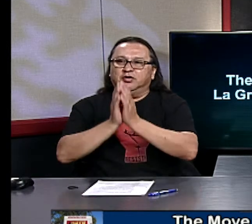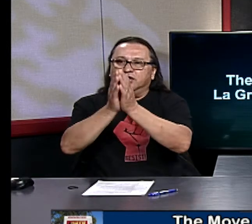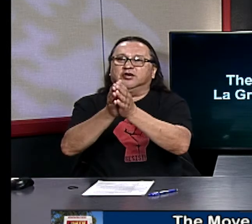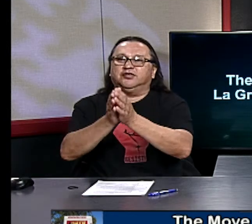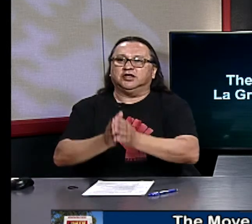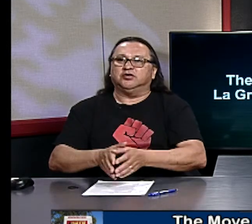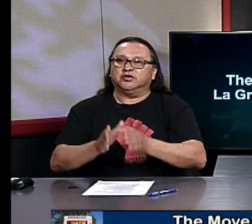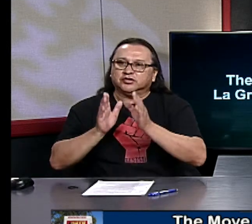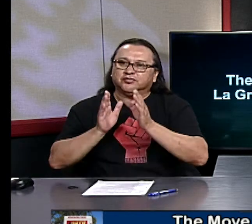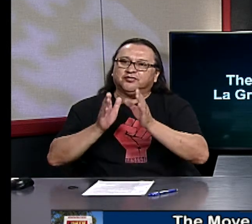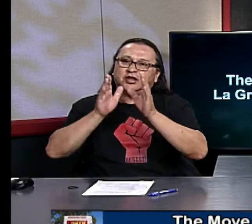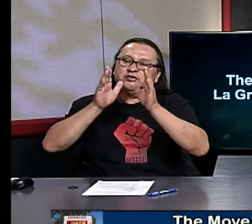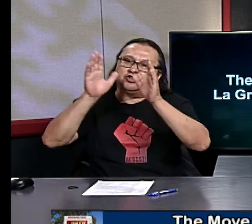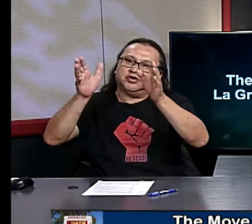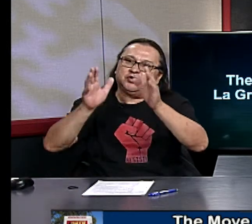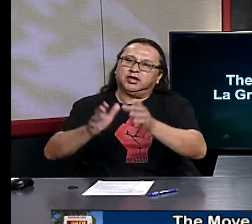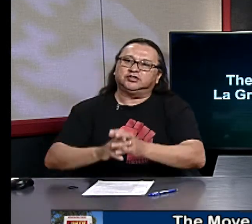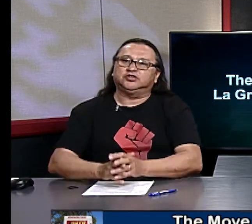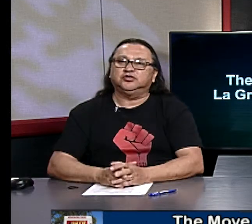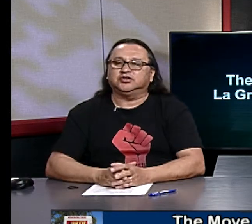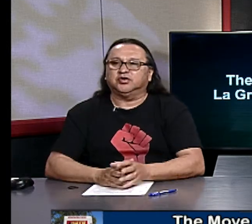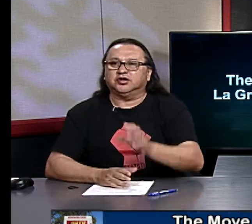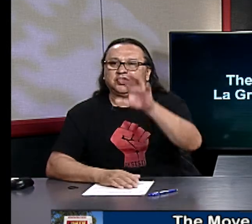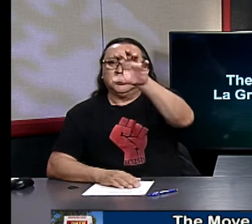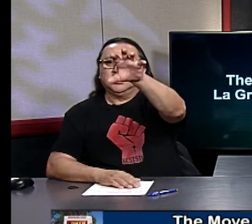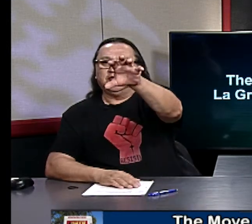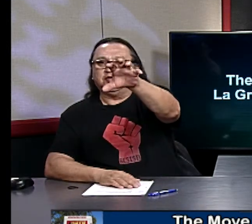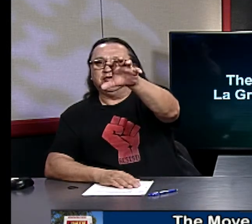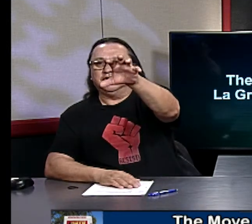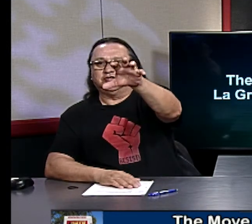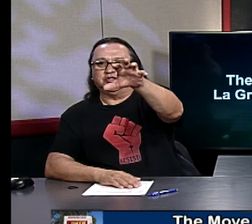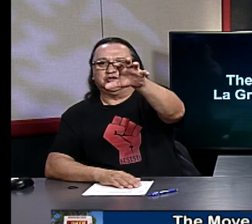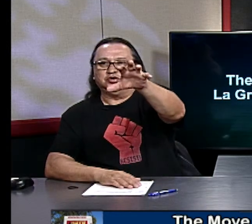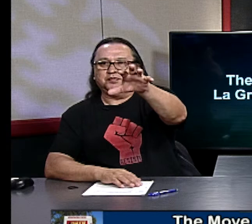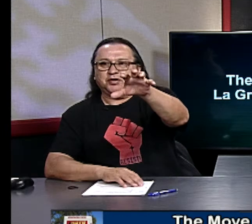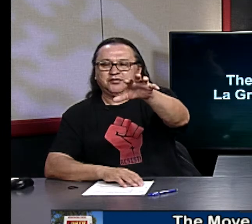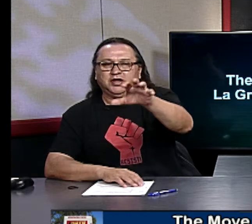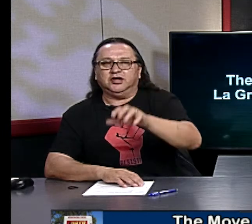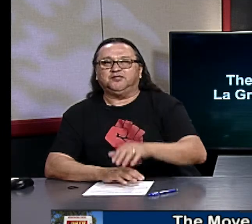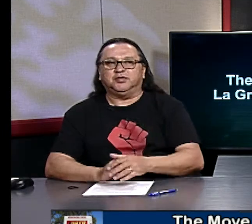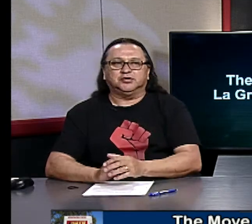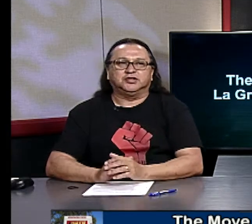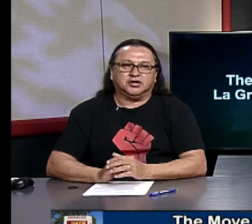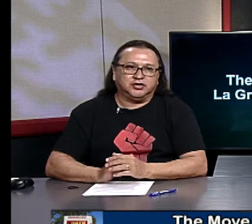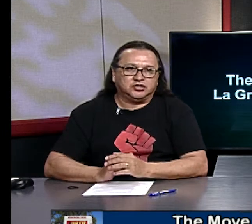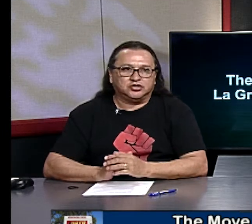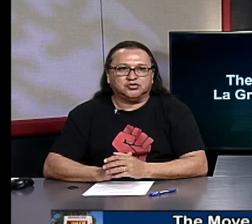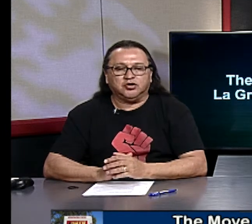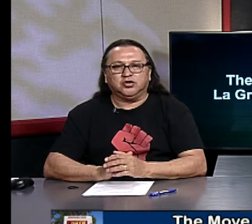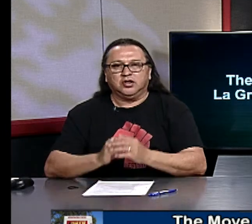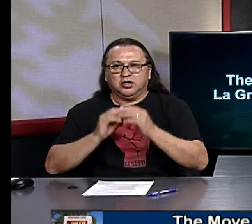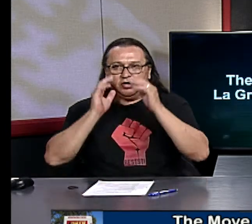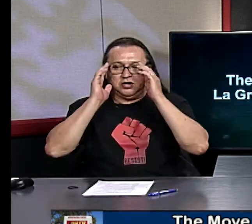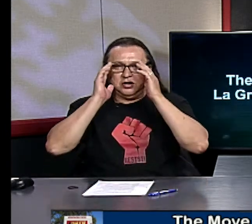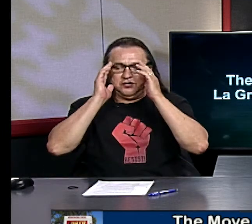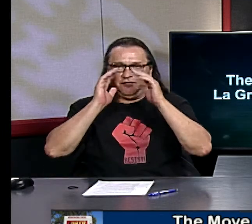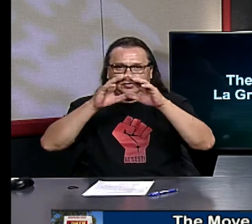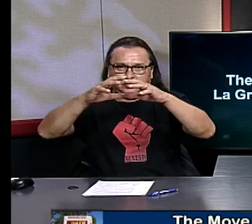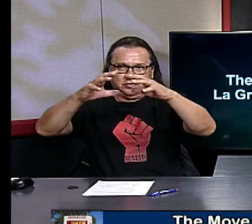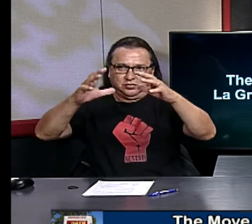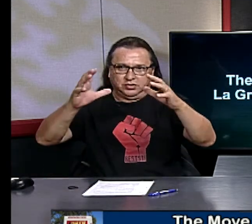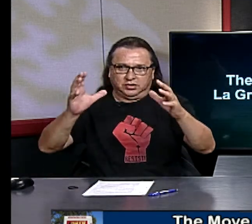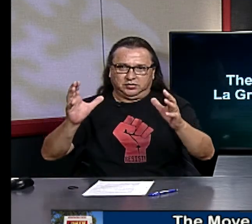up north, in order to follow the trade routes to the north, there is this group of native peoples that are in control